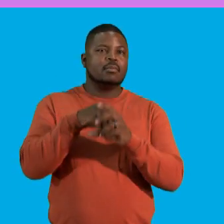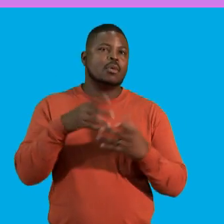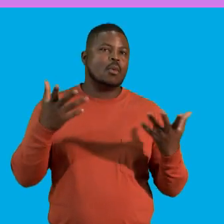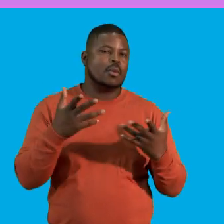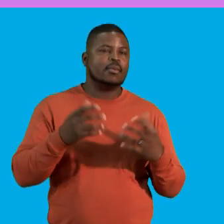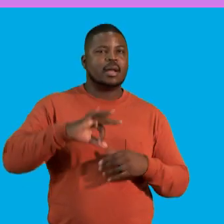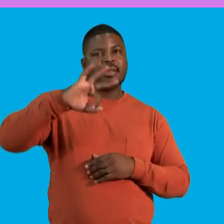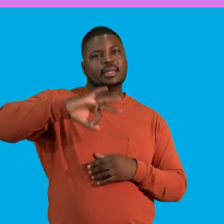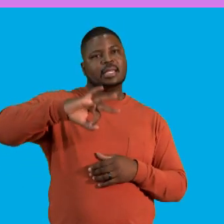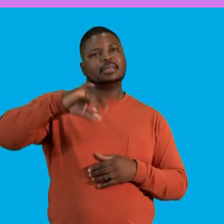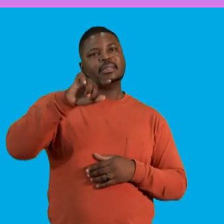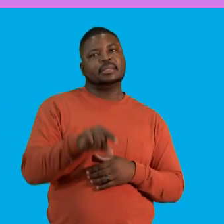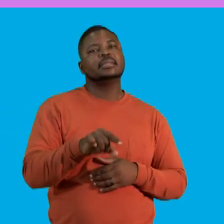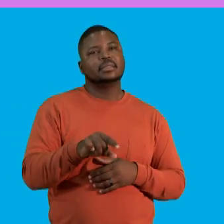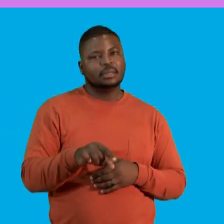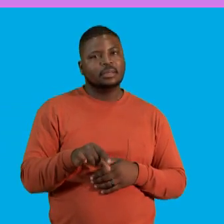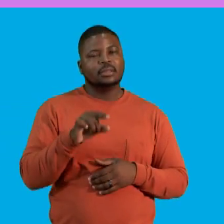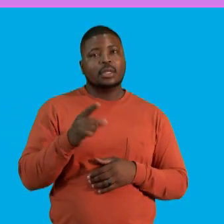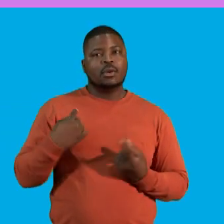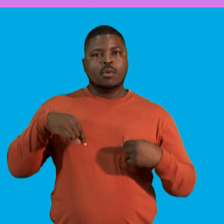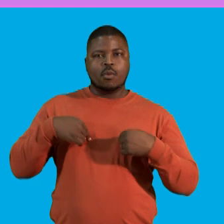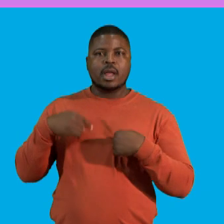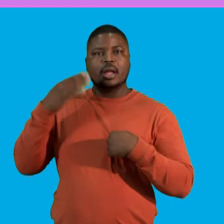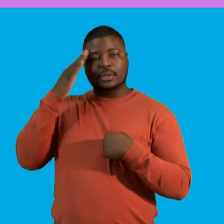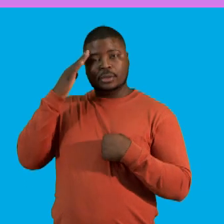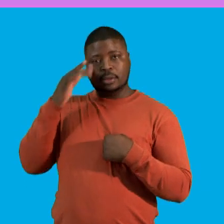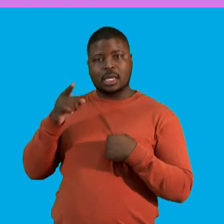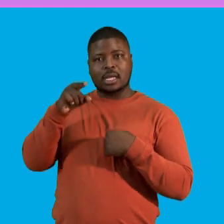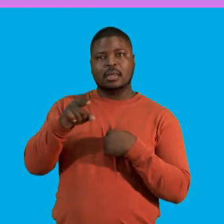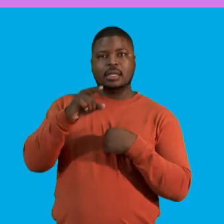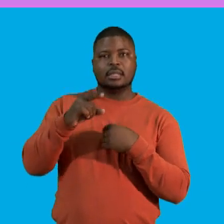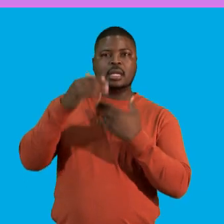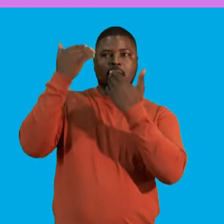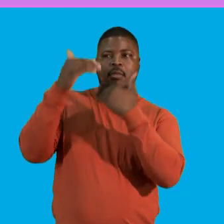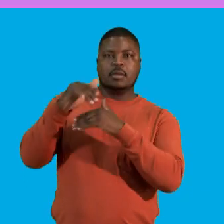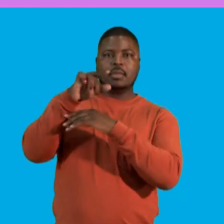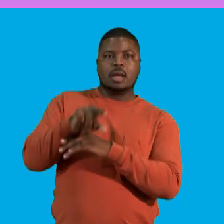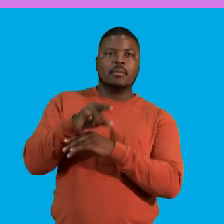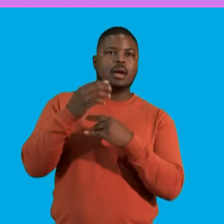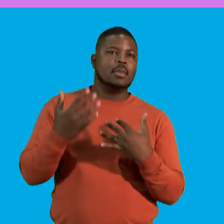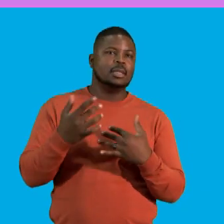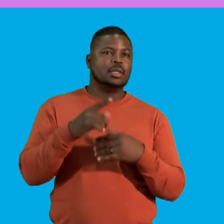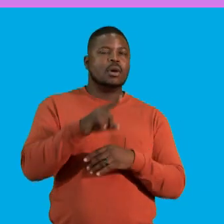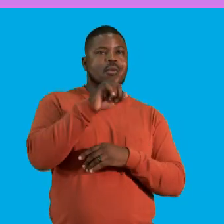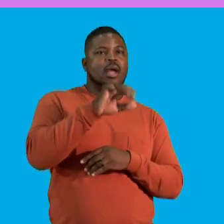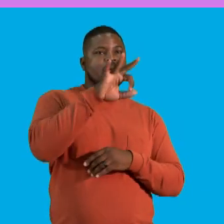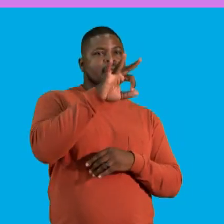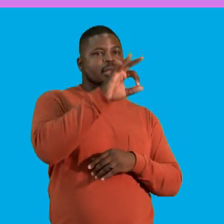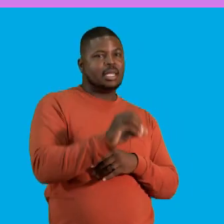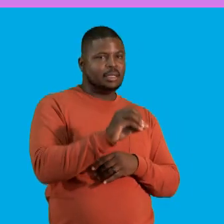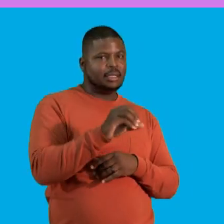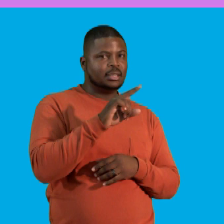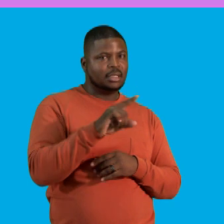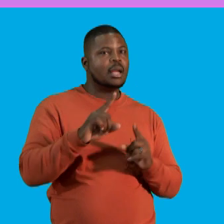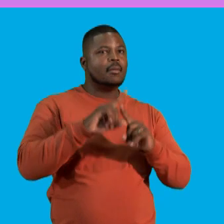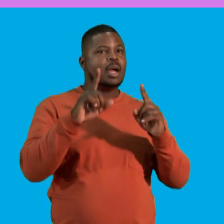fall in the third category, whereby we know that our maximum no longer is 130, but we are only ending at